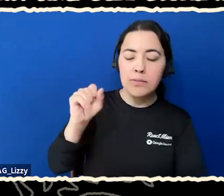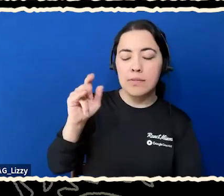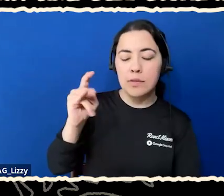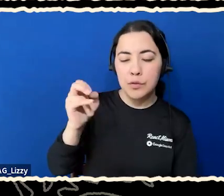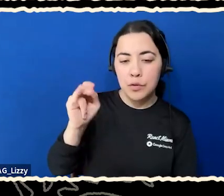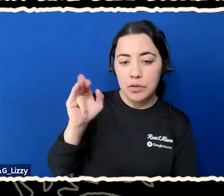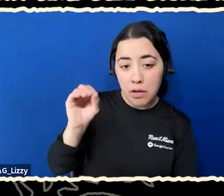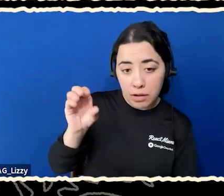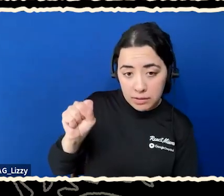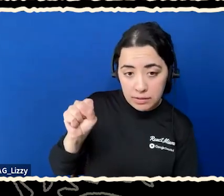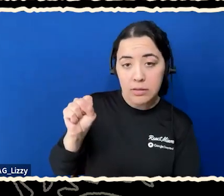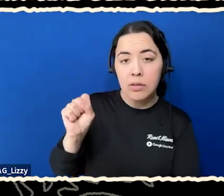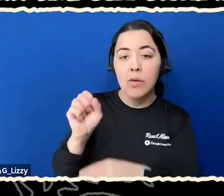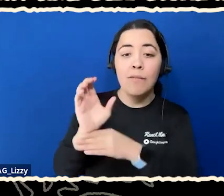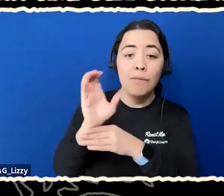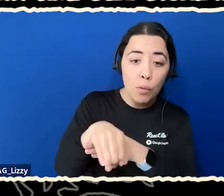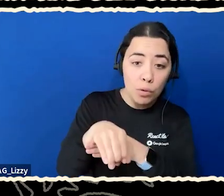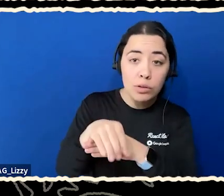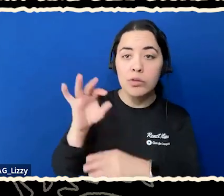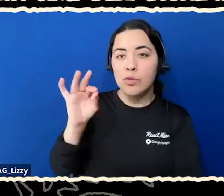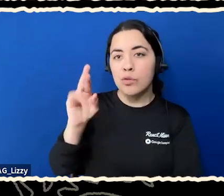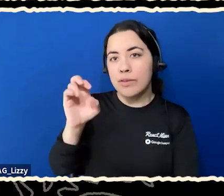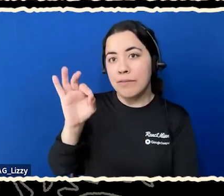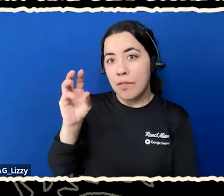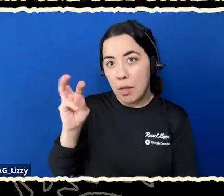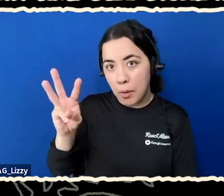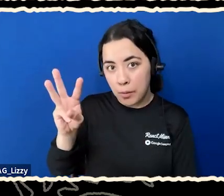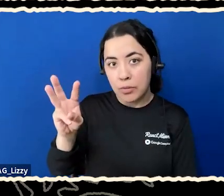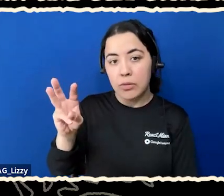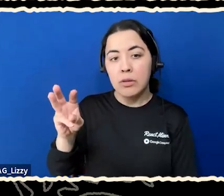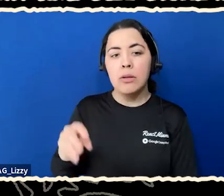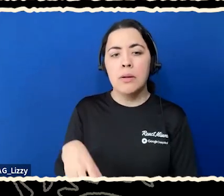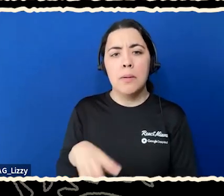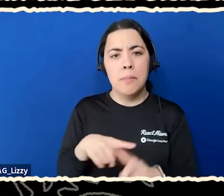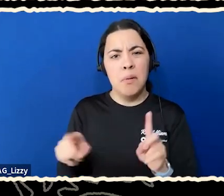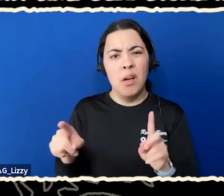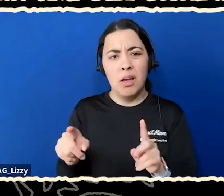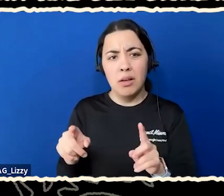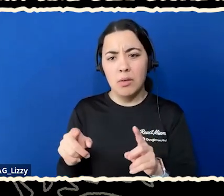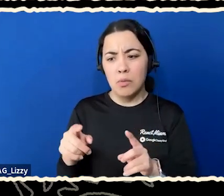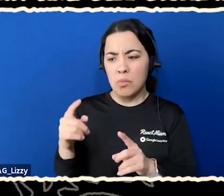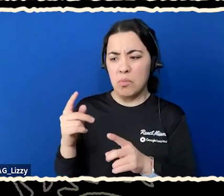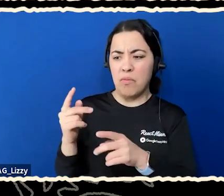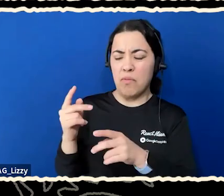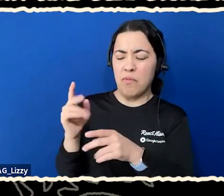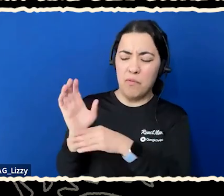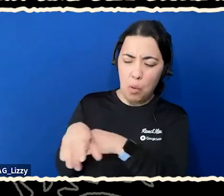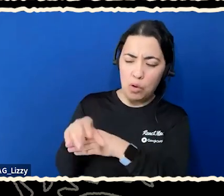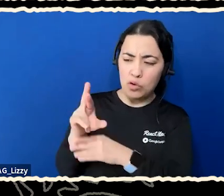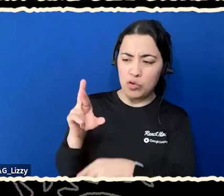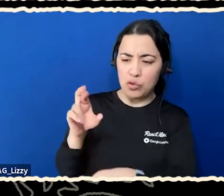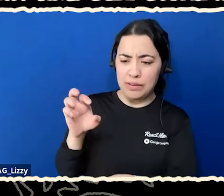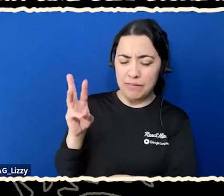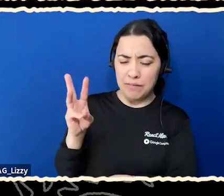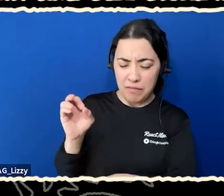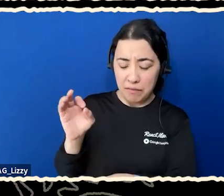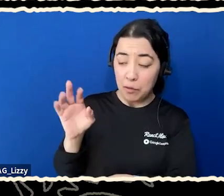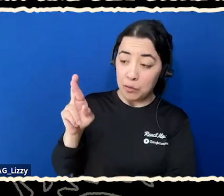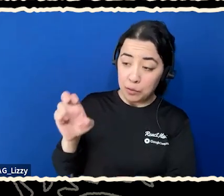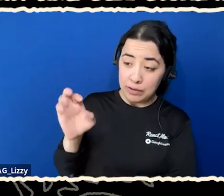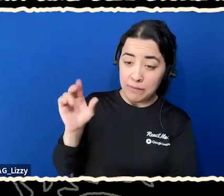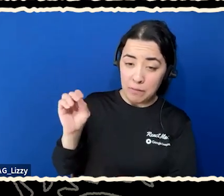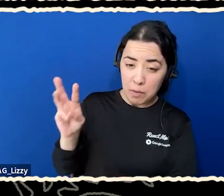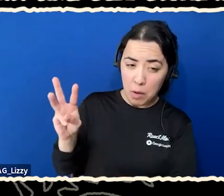But there's something worse than a forced reflow, multiple forced reflows. If your code alternates between